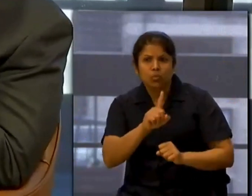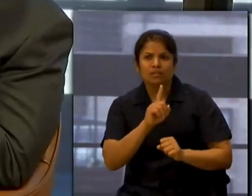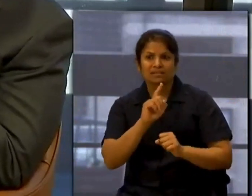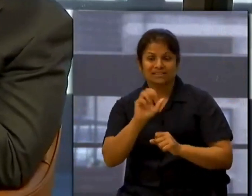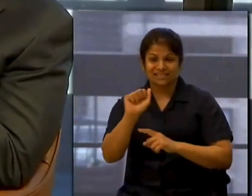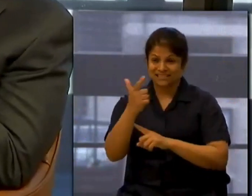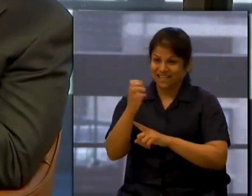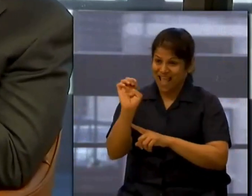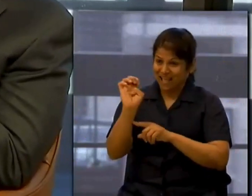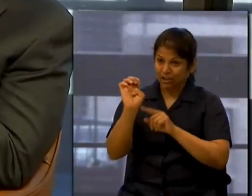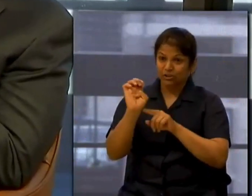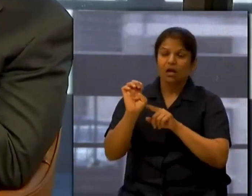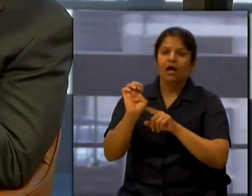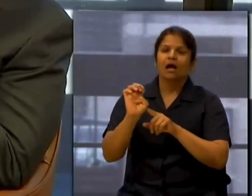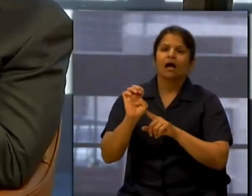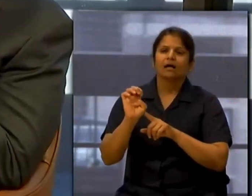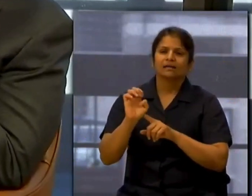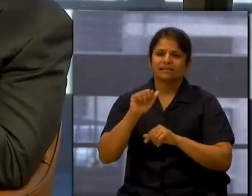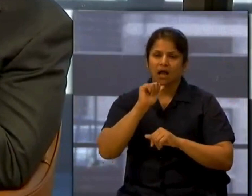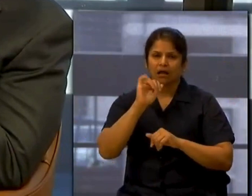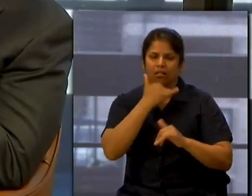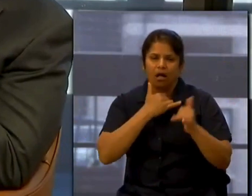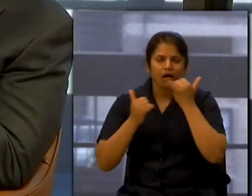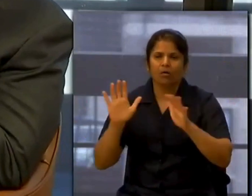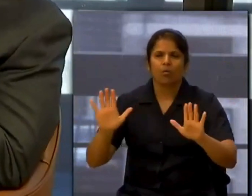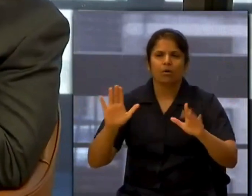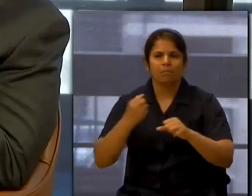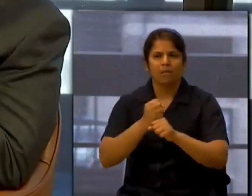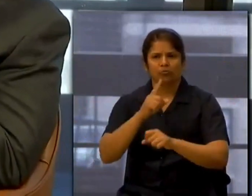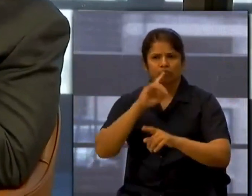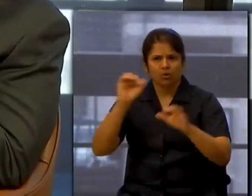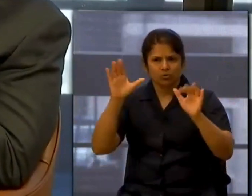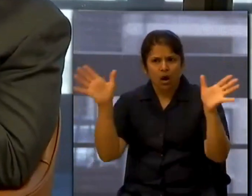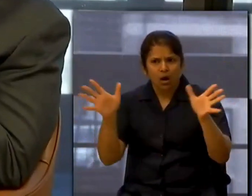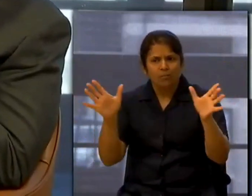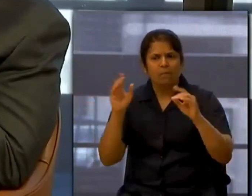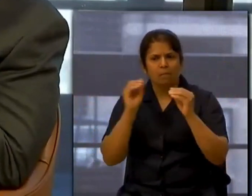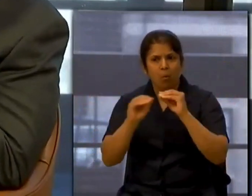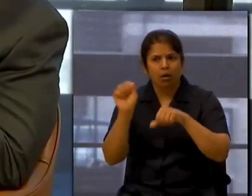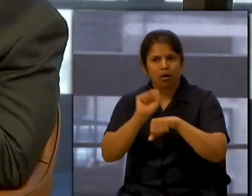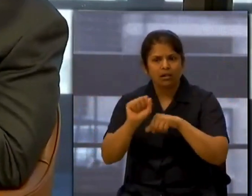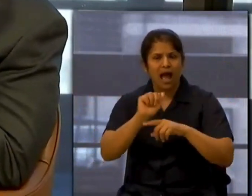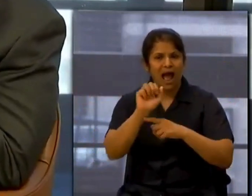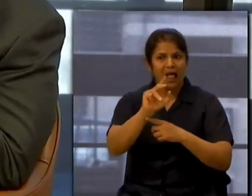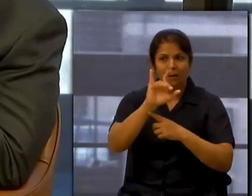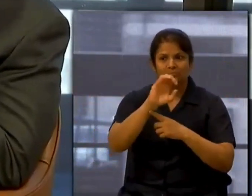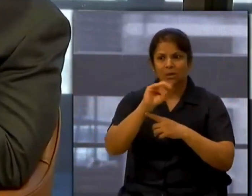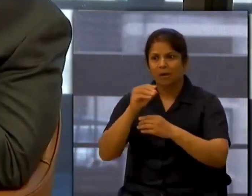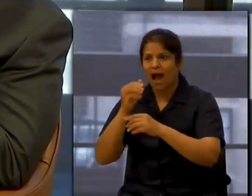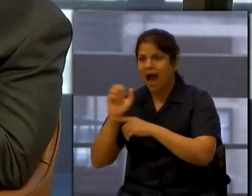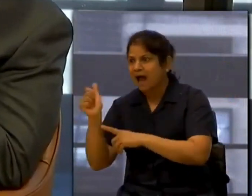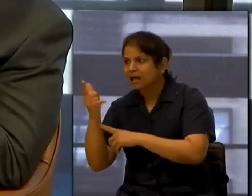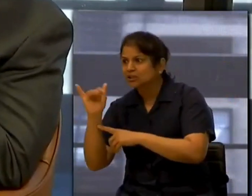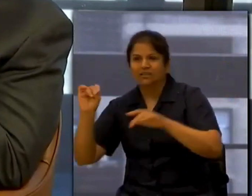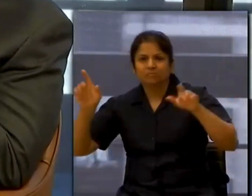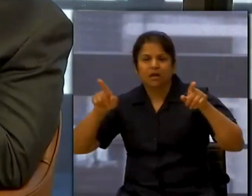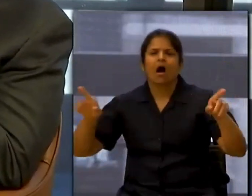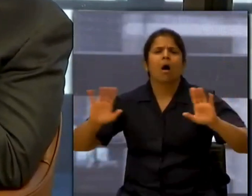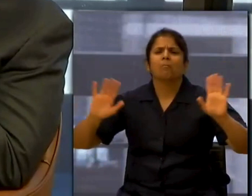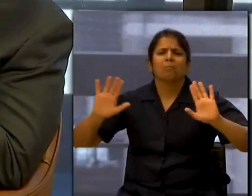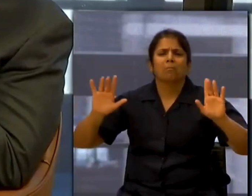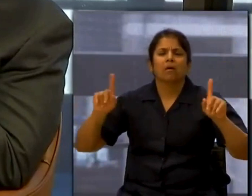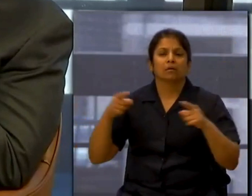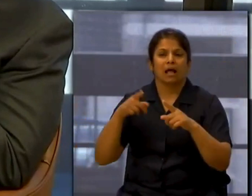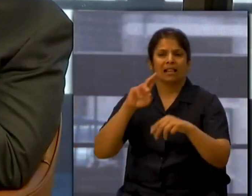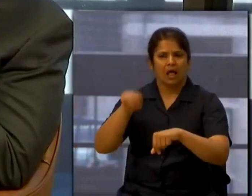self-replicate ageism and ableism because of this very natural and human dynamic that you were